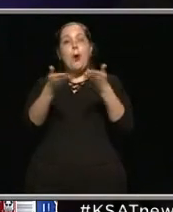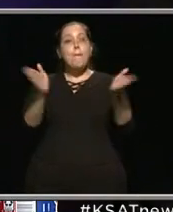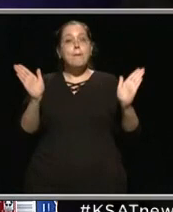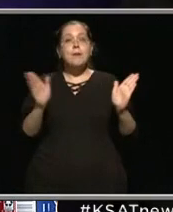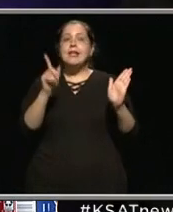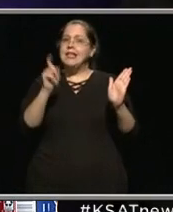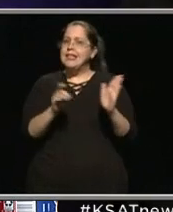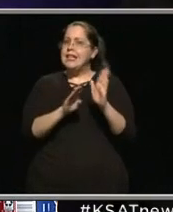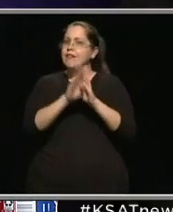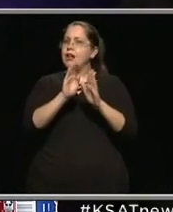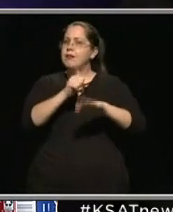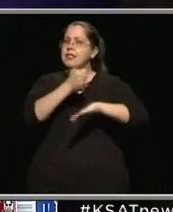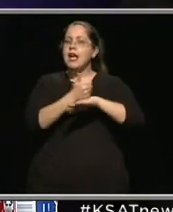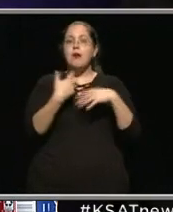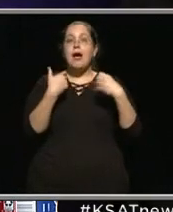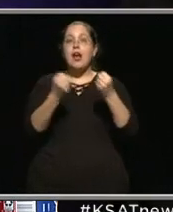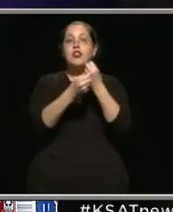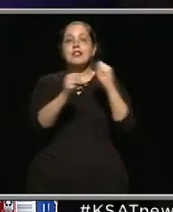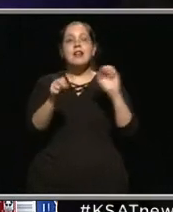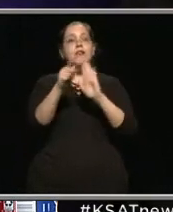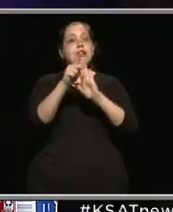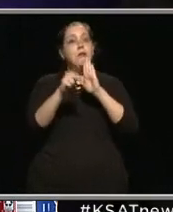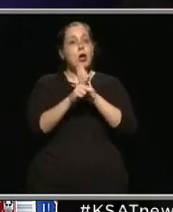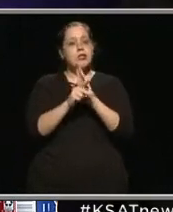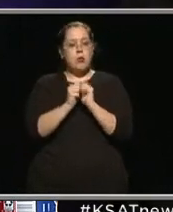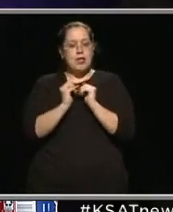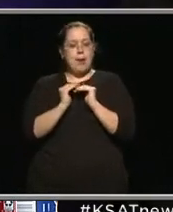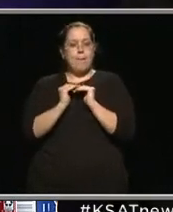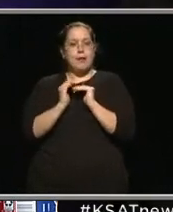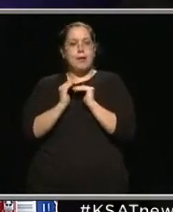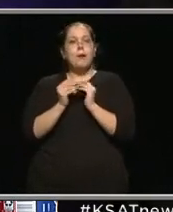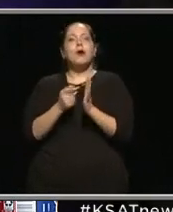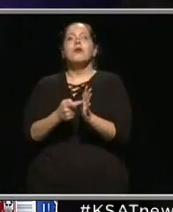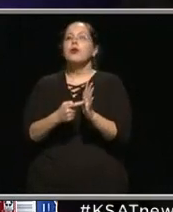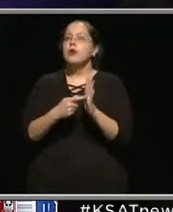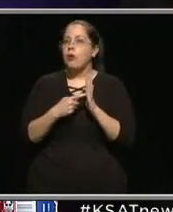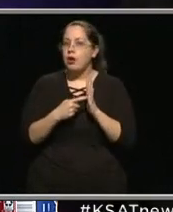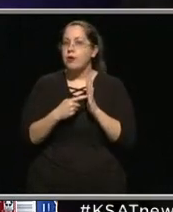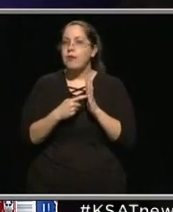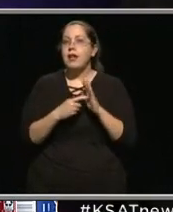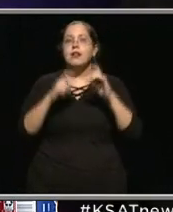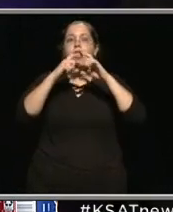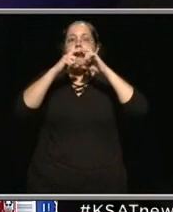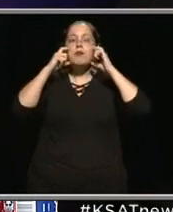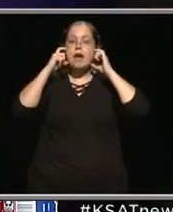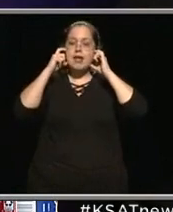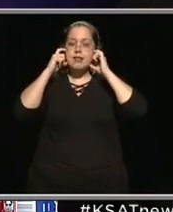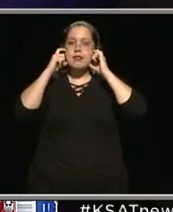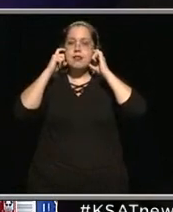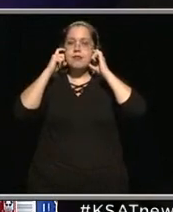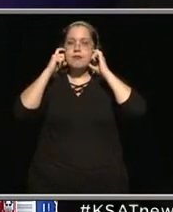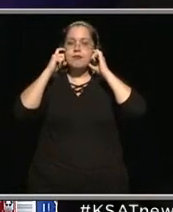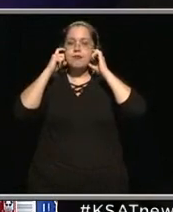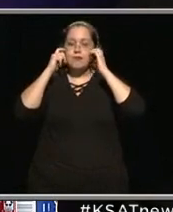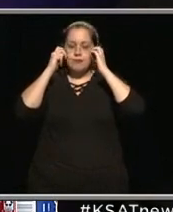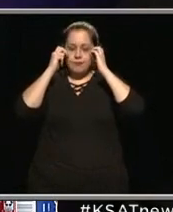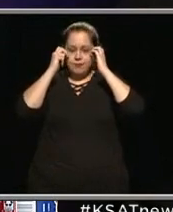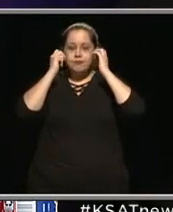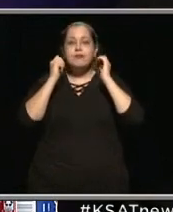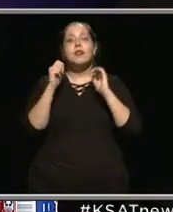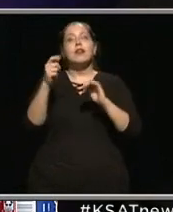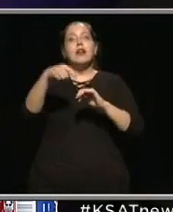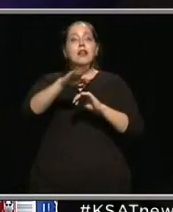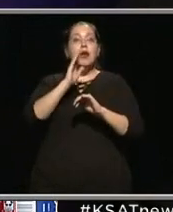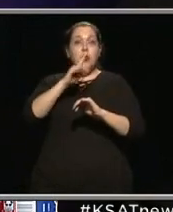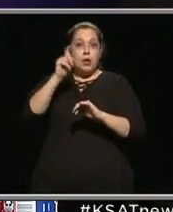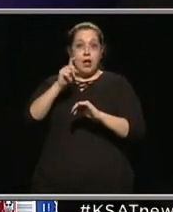develop and implement a health and safety policy with a minimum requiring the face mask. And that they would have